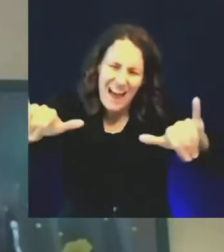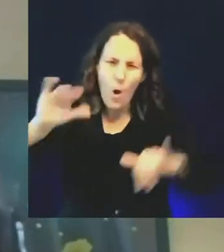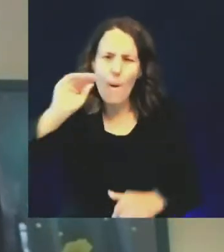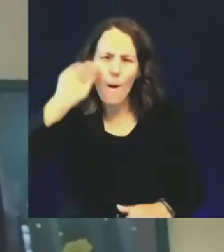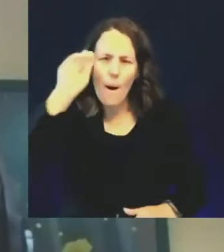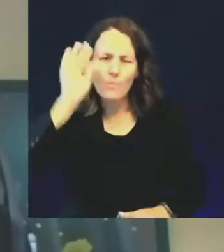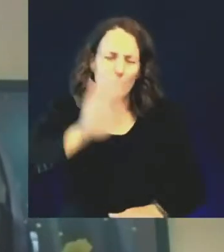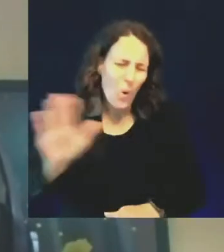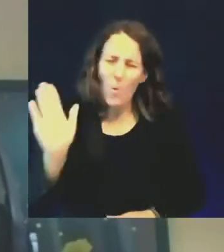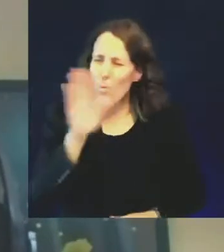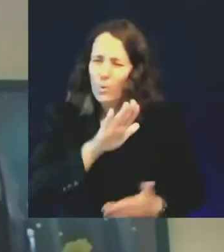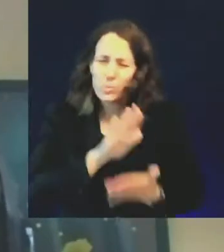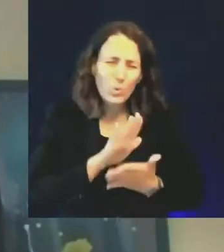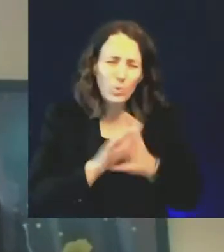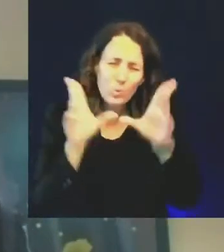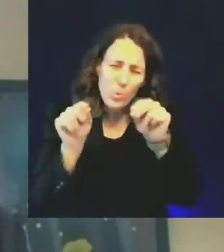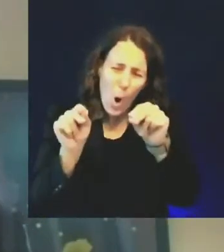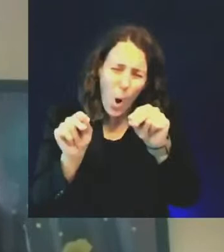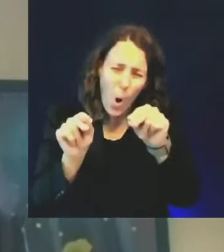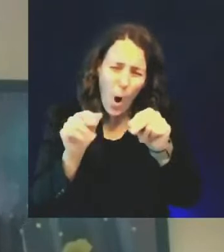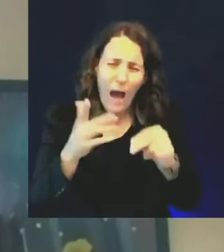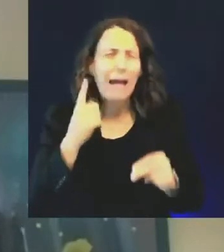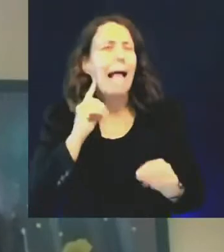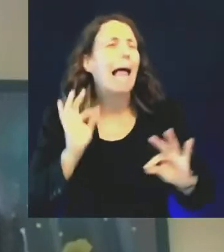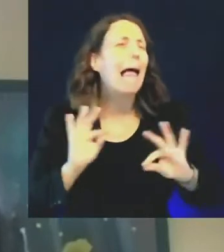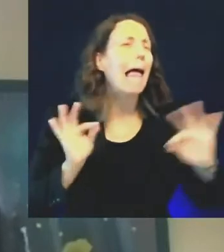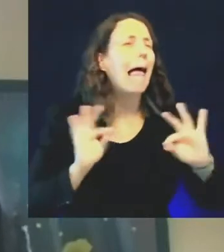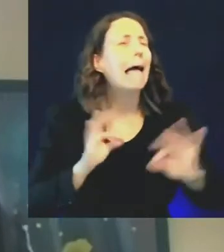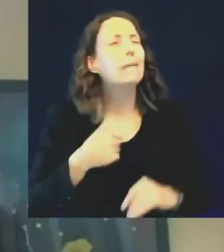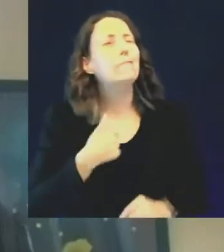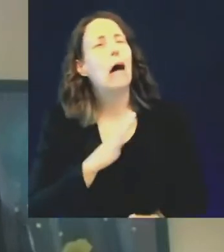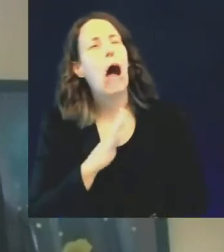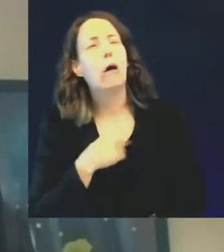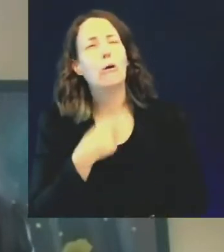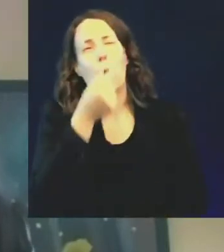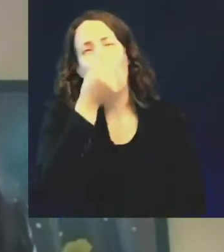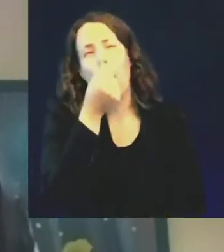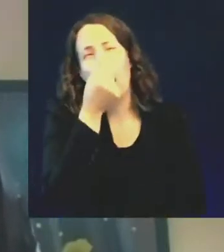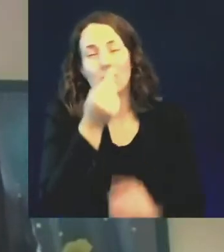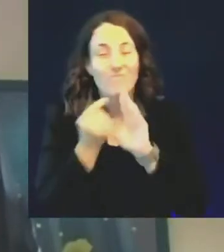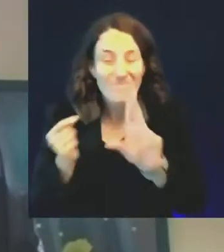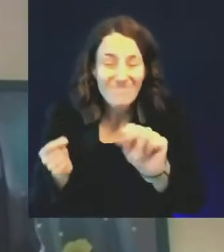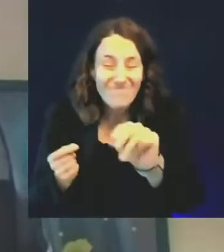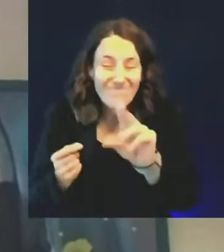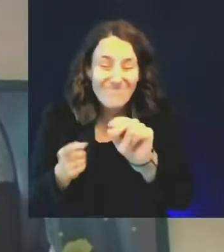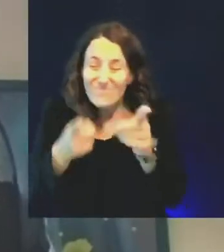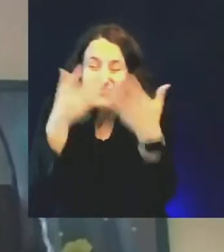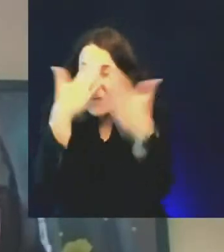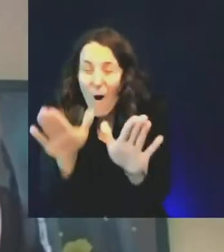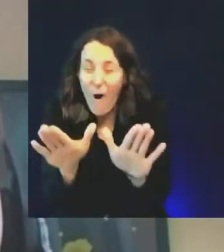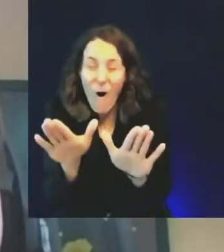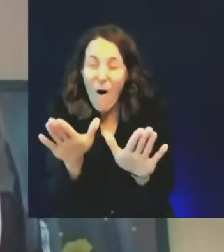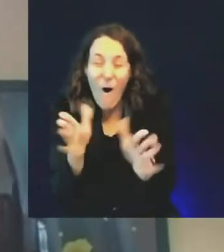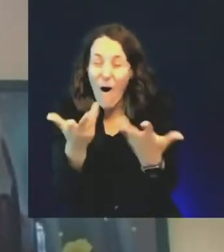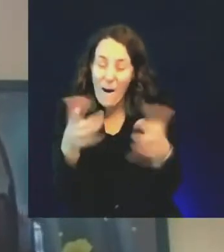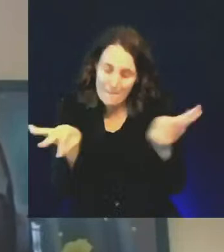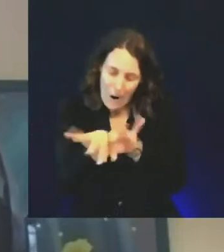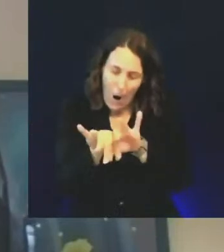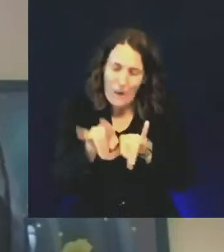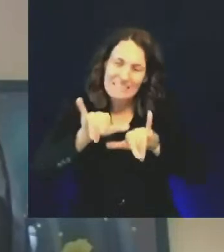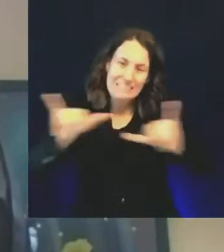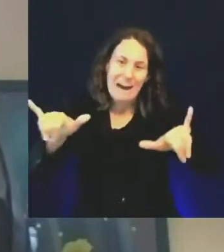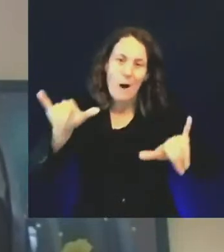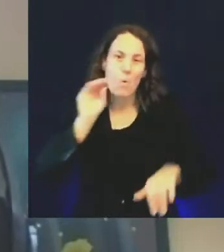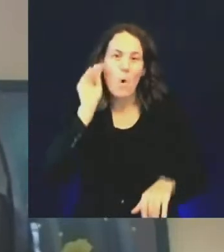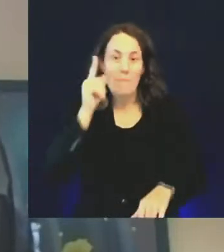better. And these will also be really important messages for us and for our school district partners